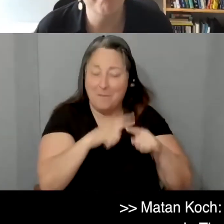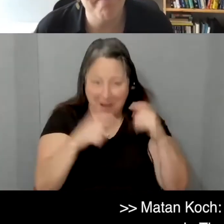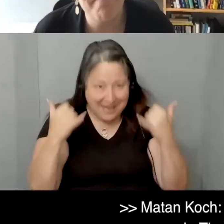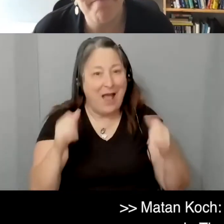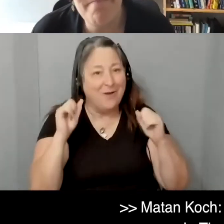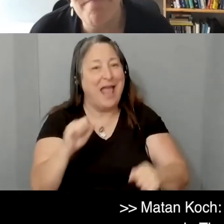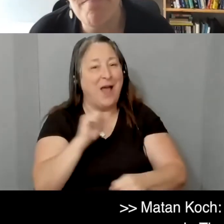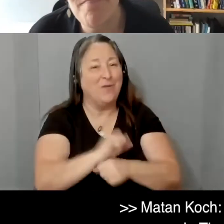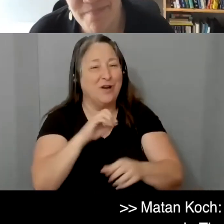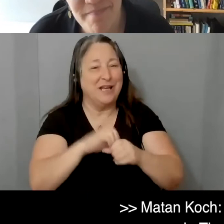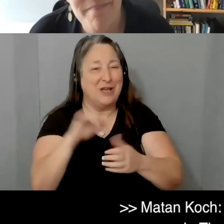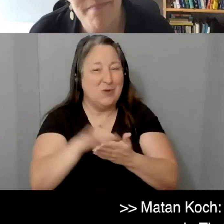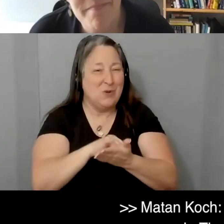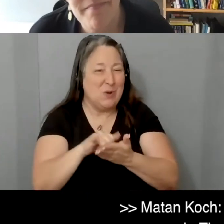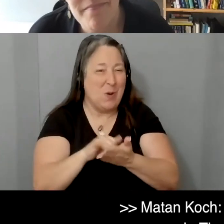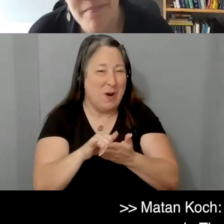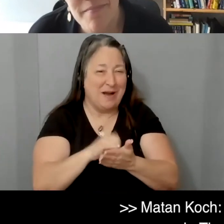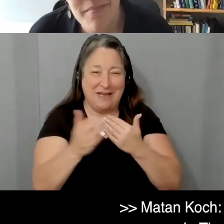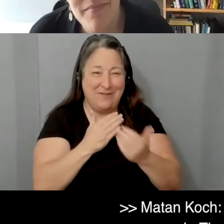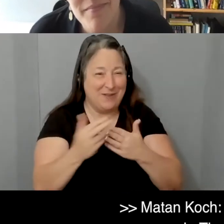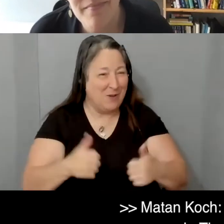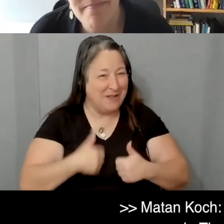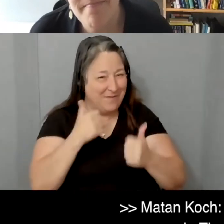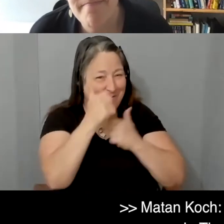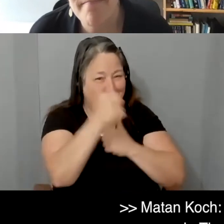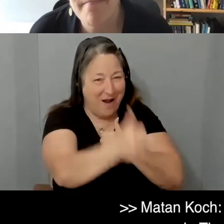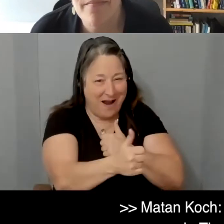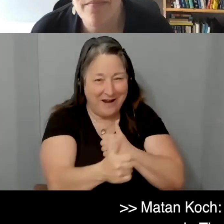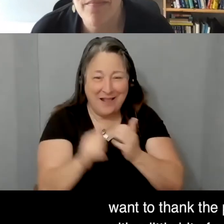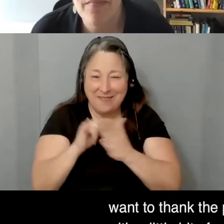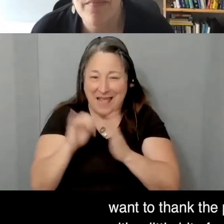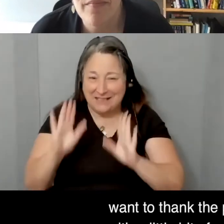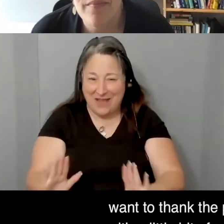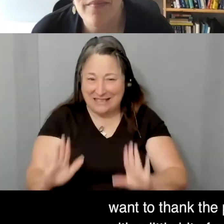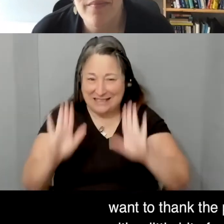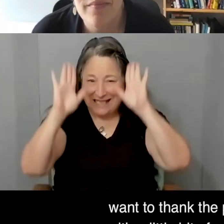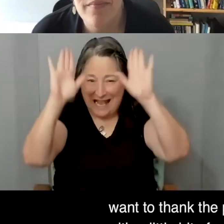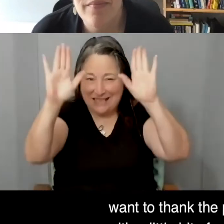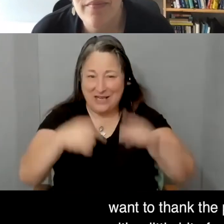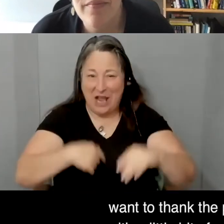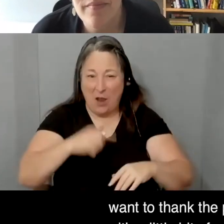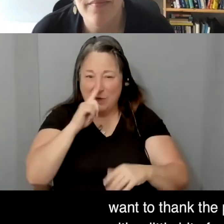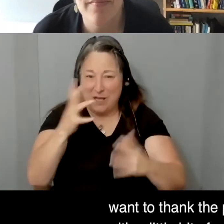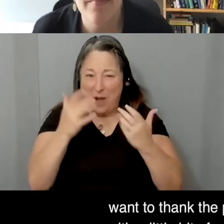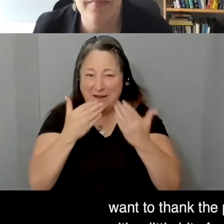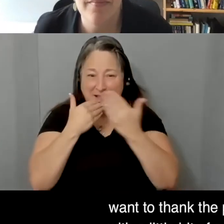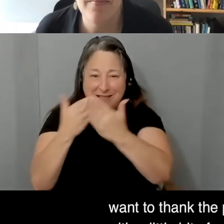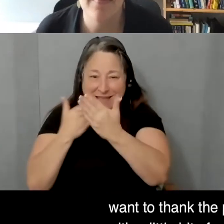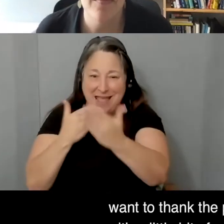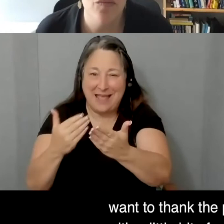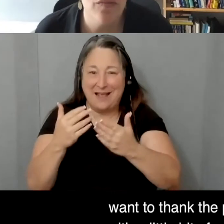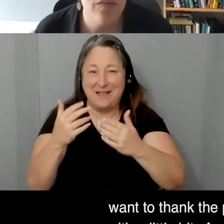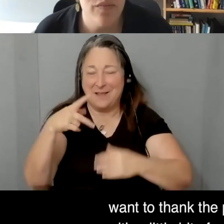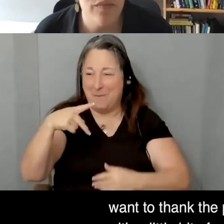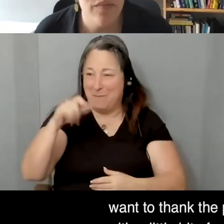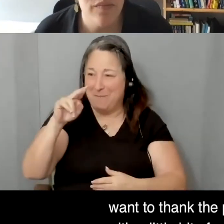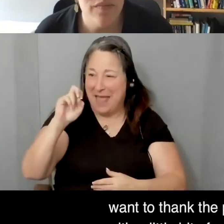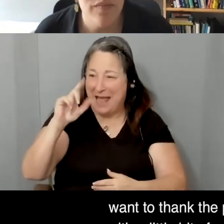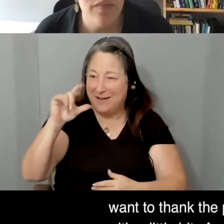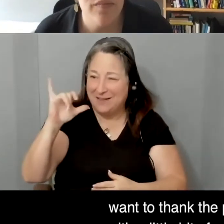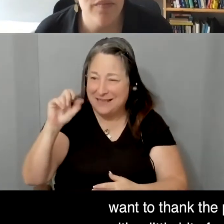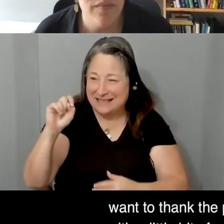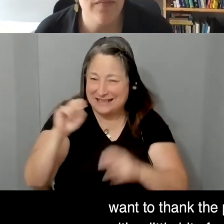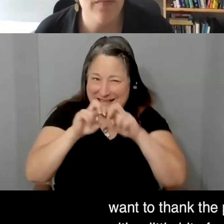much. That's fantastic. I really want to thank the panelists, and I want to end with a little bit of